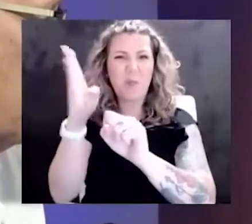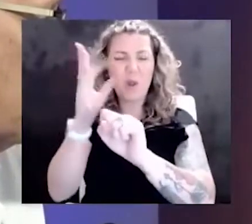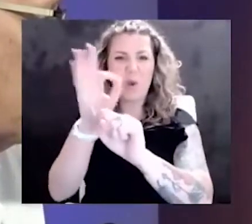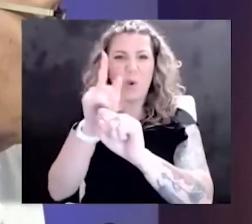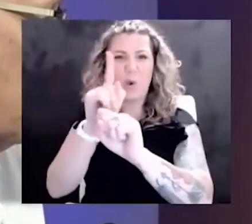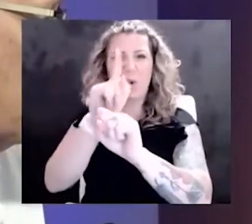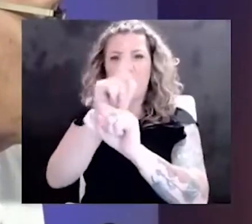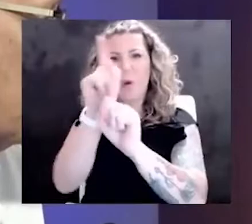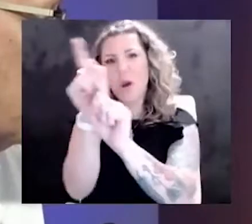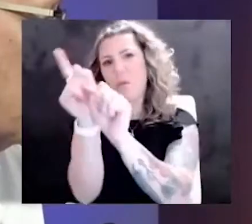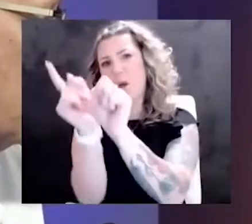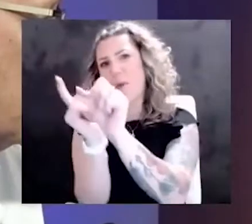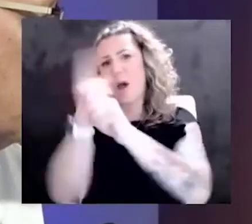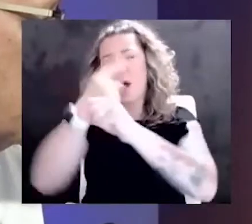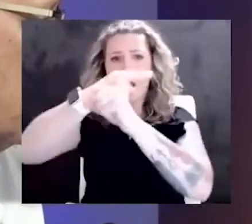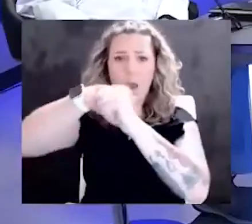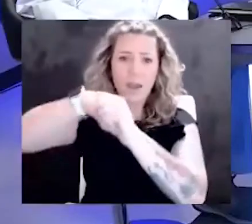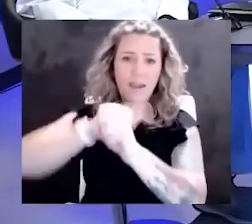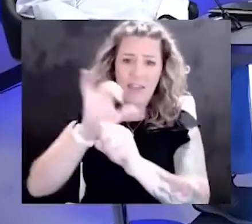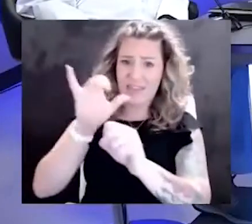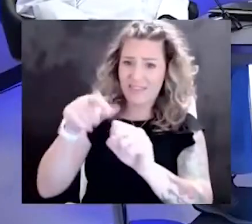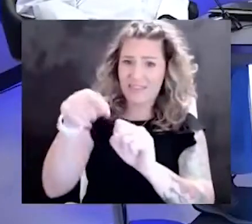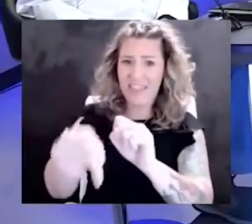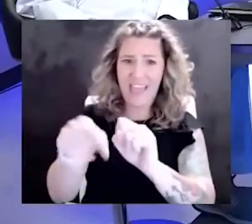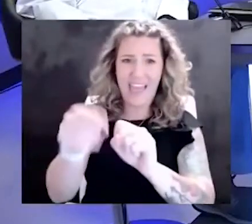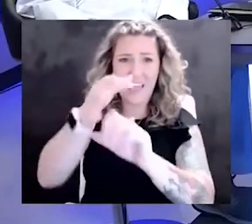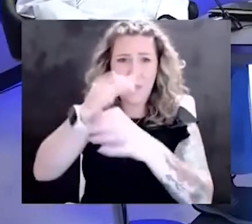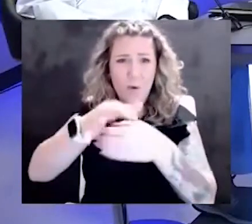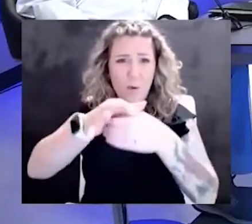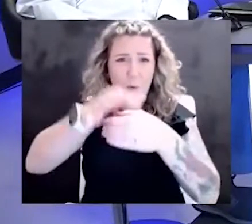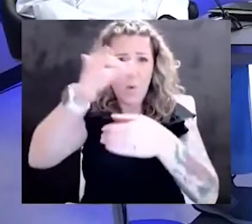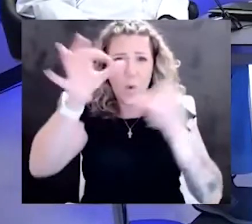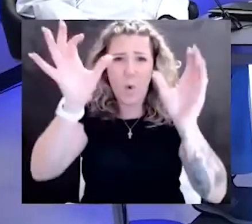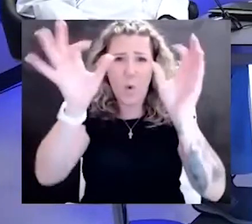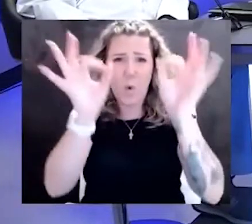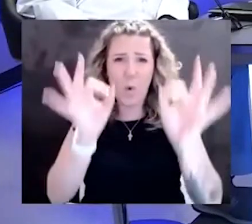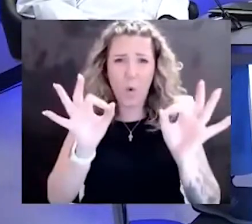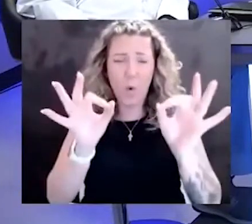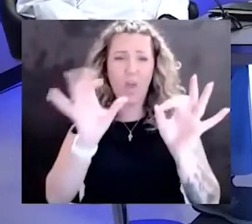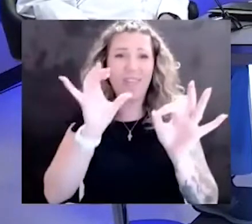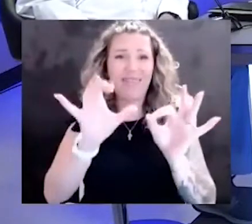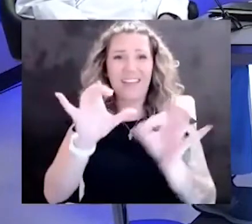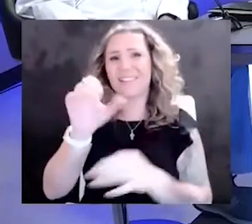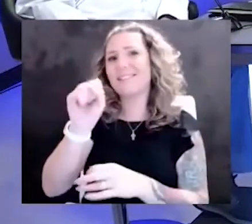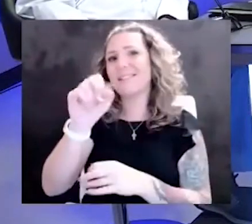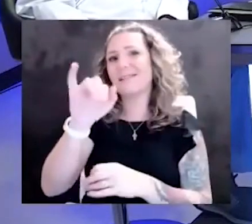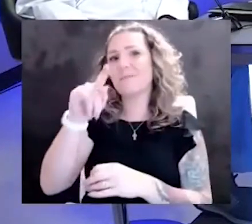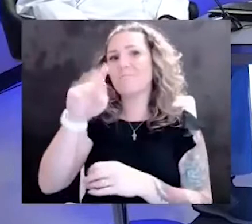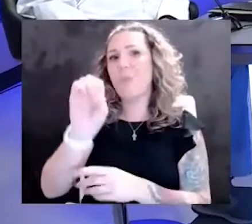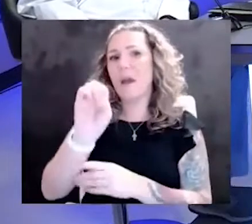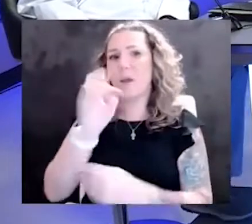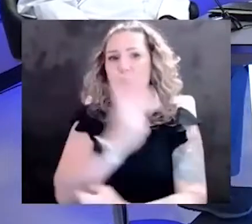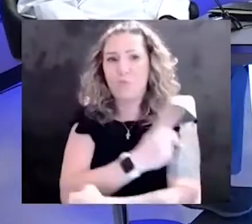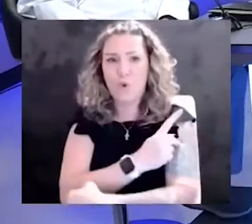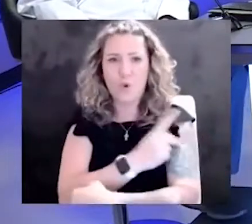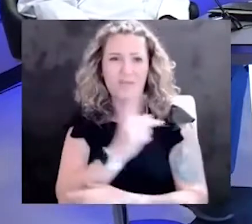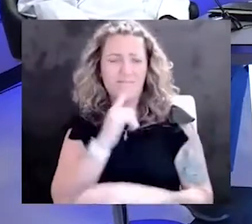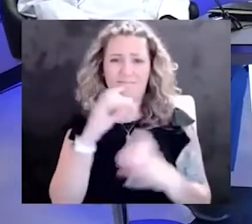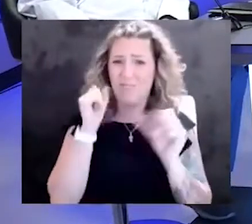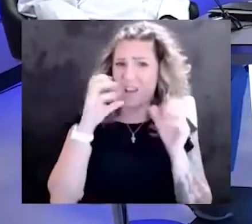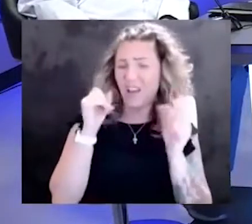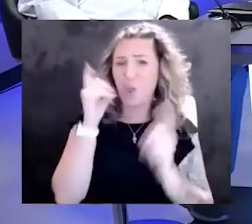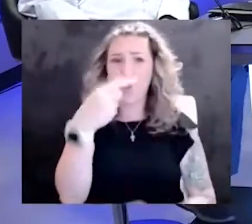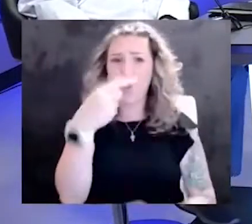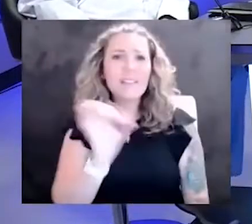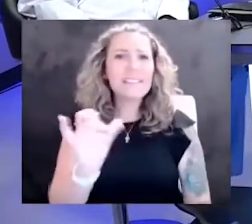what this is. That is just amazing. And I said to someone, when you and I were talking for the price, I said it kind of looks like coral reef or something. I mean,